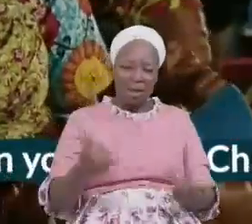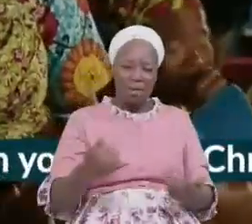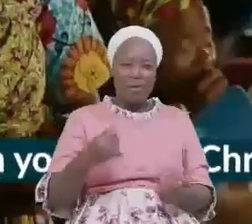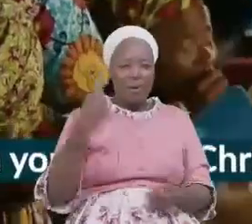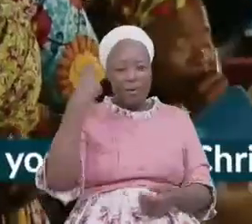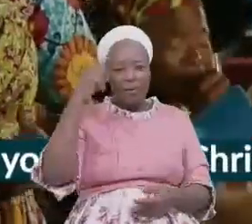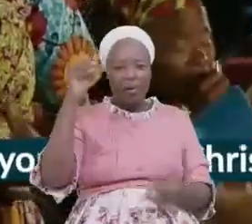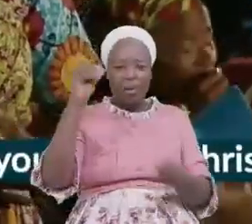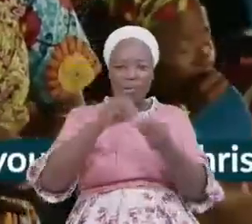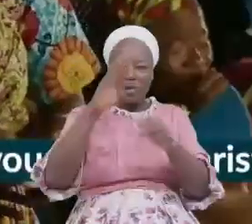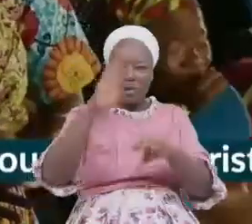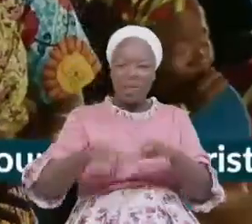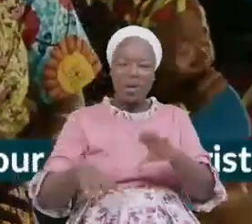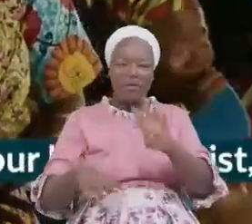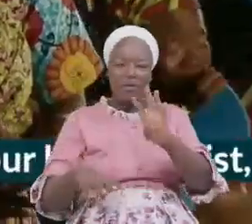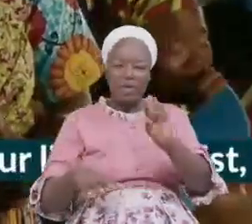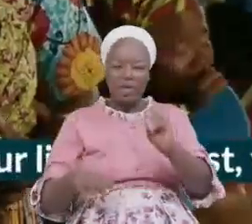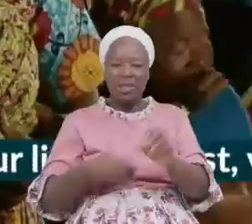the Lord.